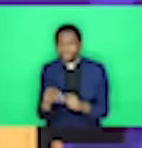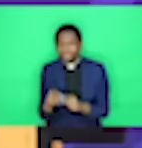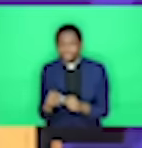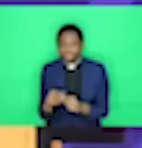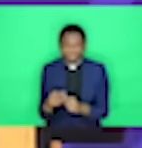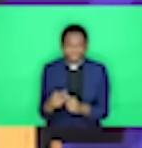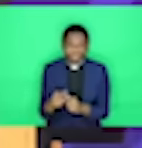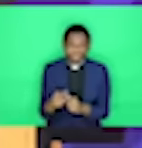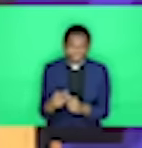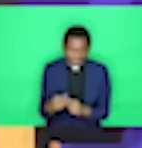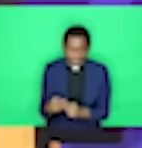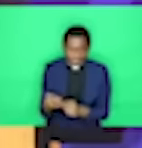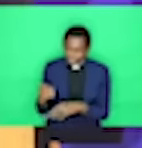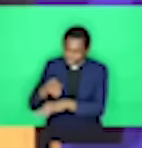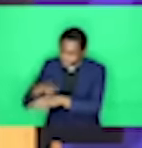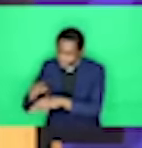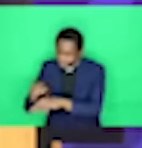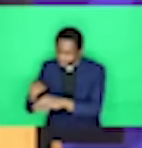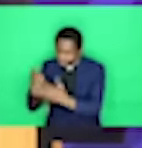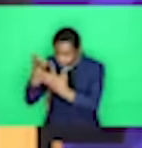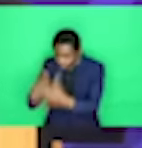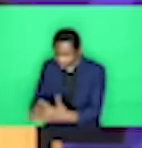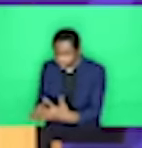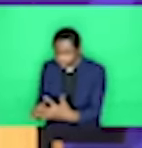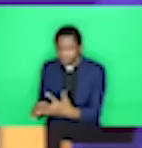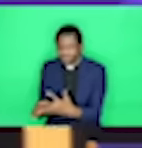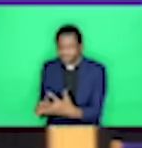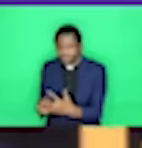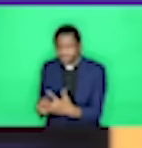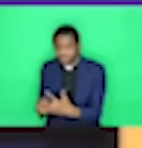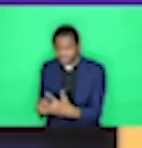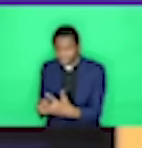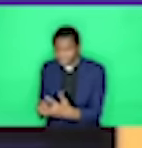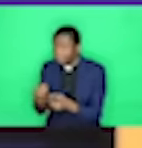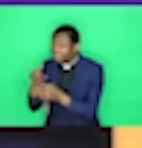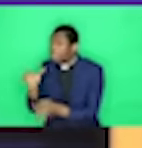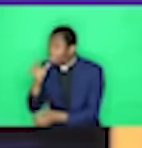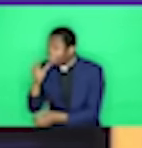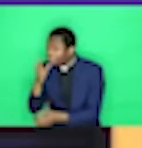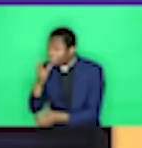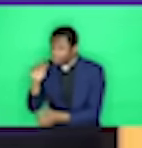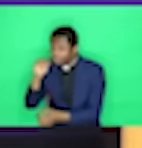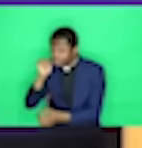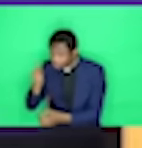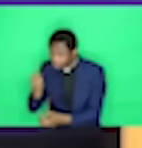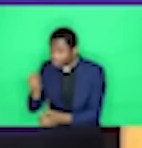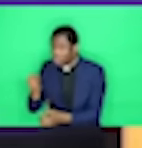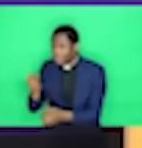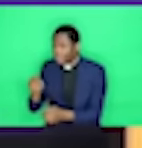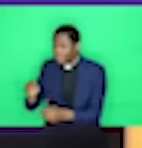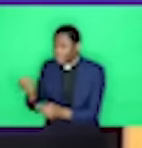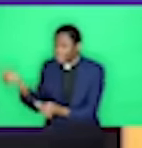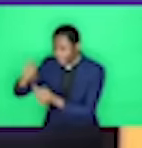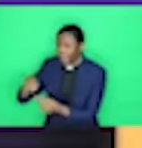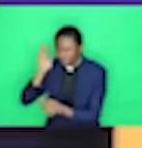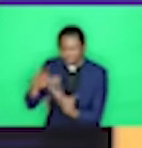He does this today and tells the mother that tomorrow I'll bring you the rest. So he will do today and tomorrow, and